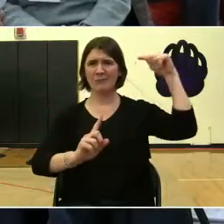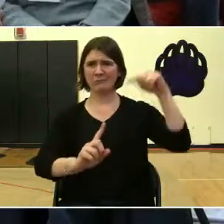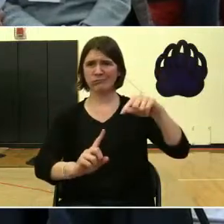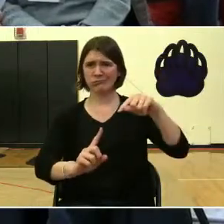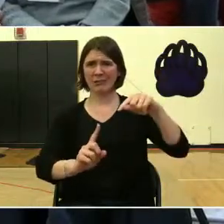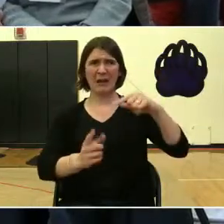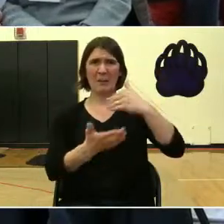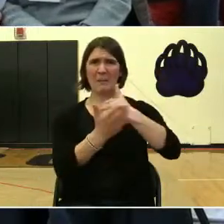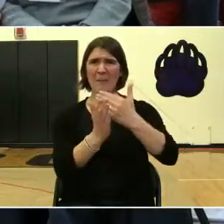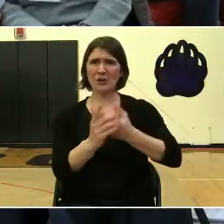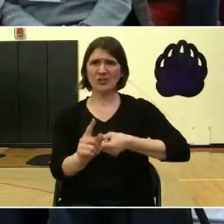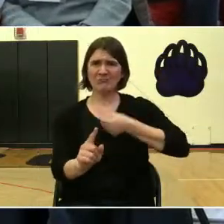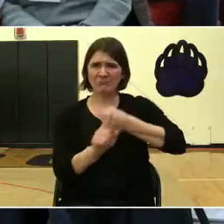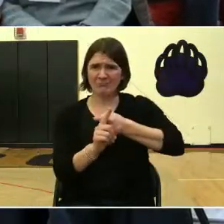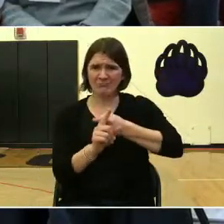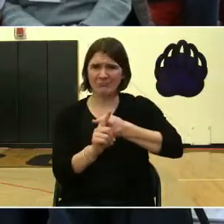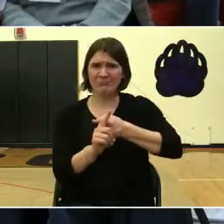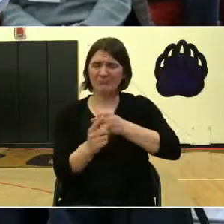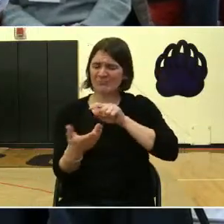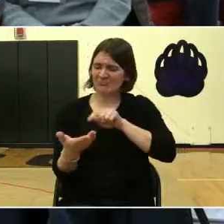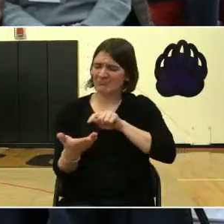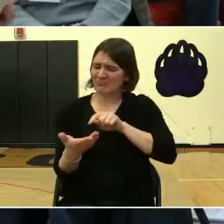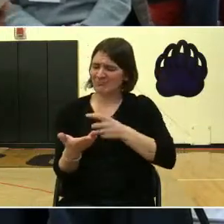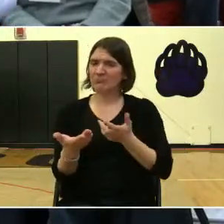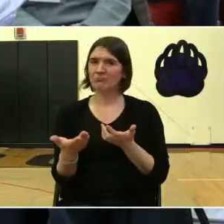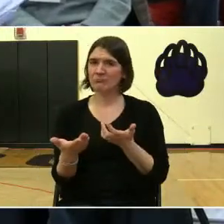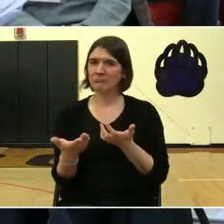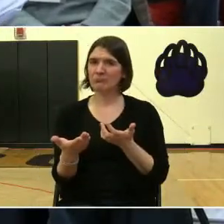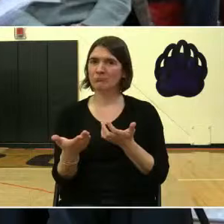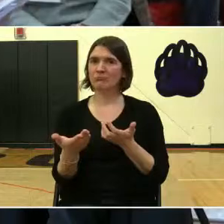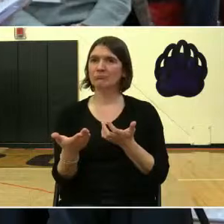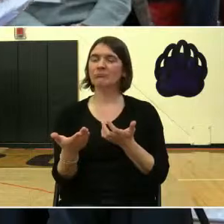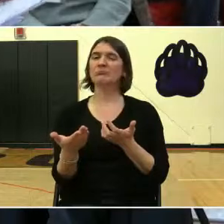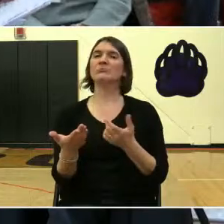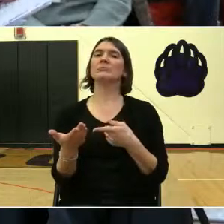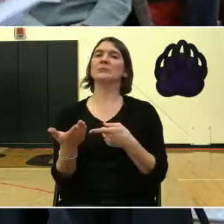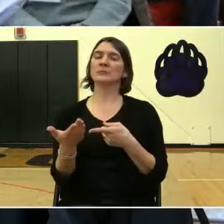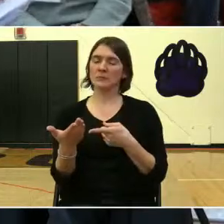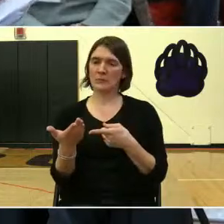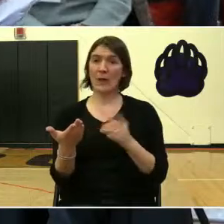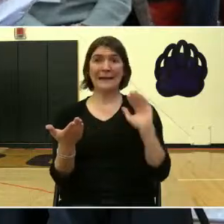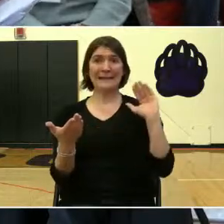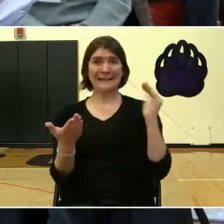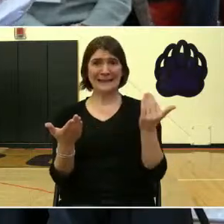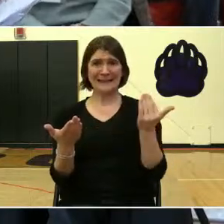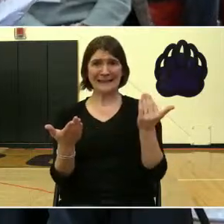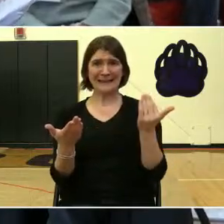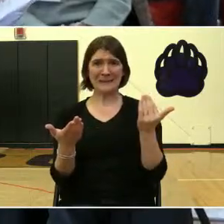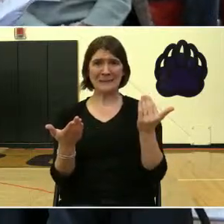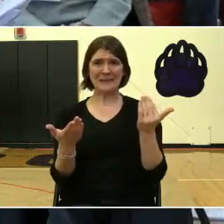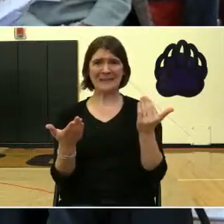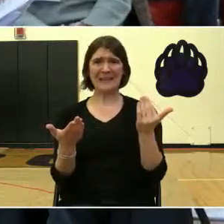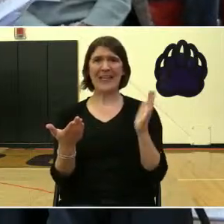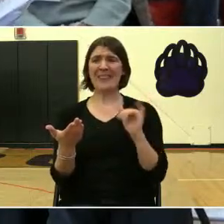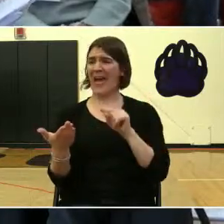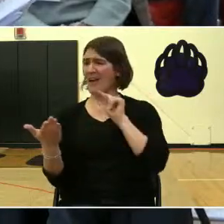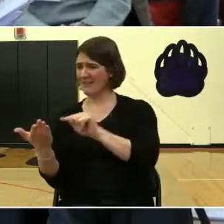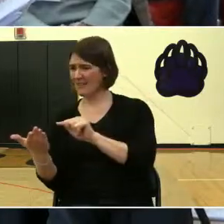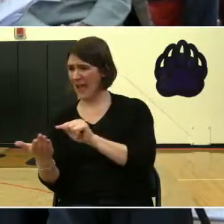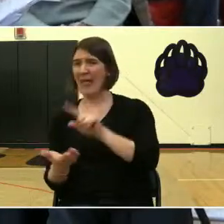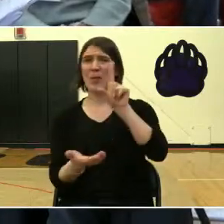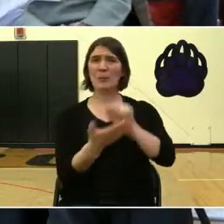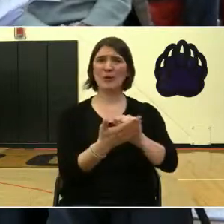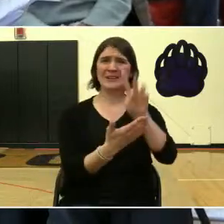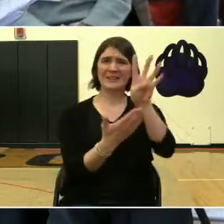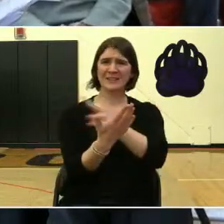the budget uh the number that's been quoted uh in the motion um seems to differ from the bottom line of the printed